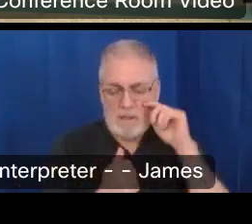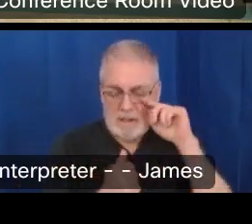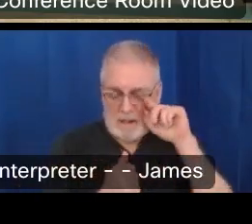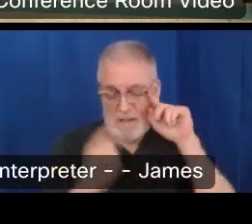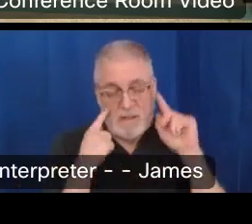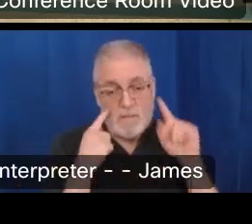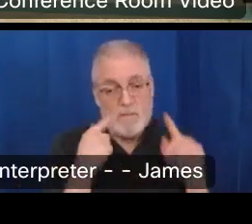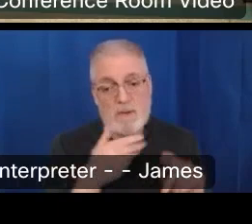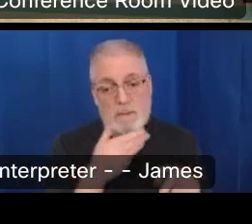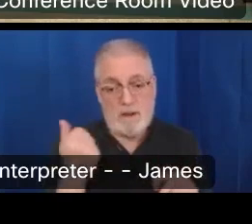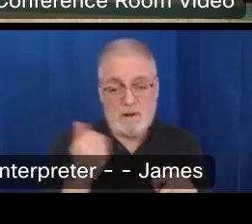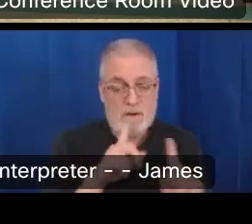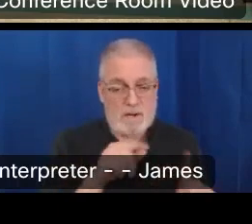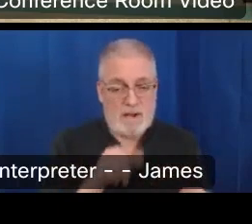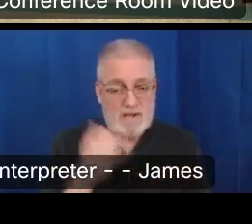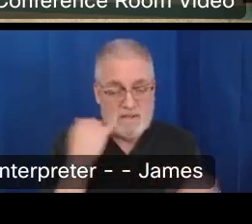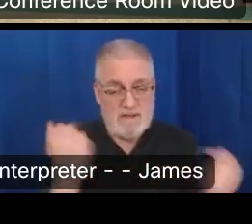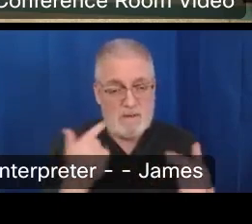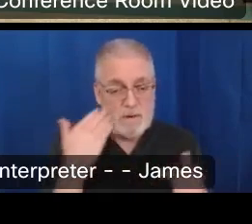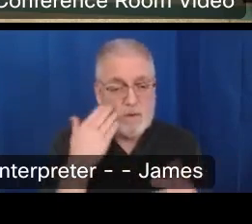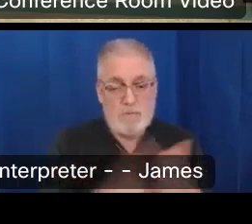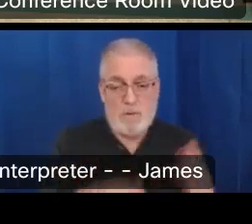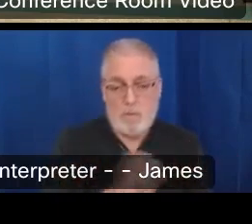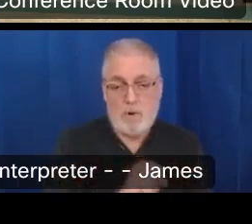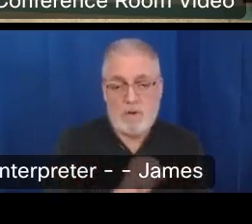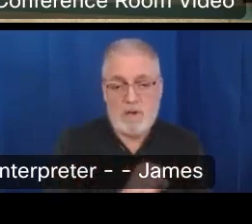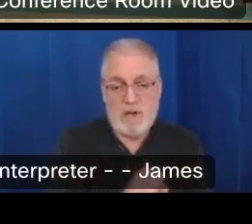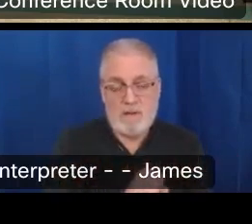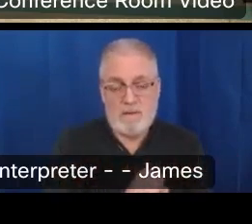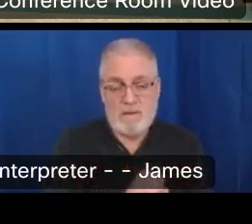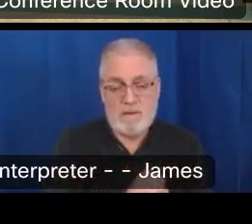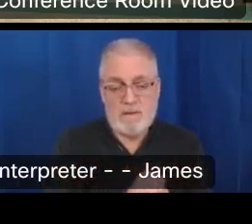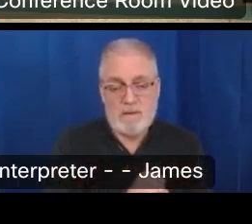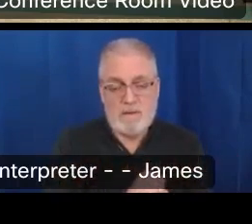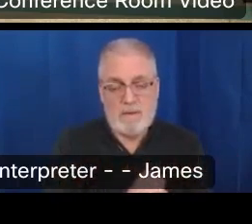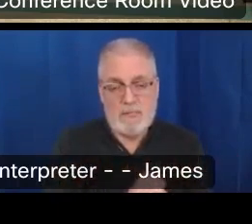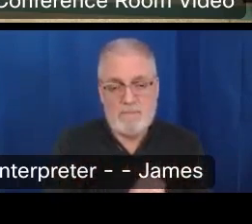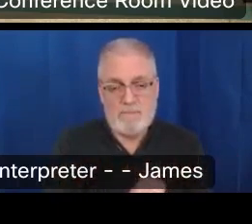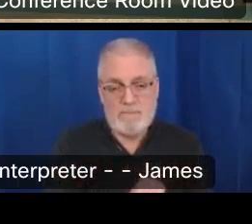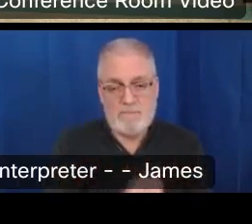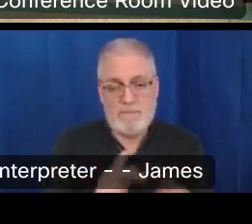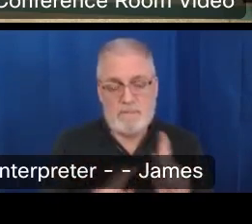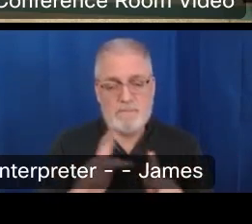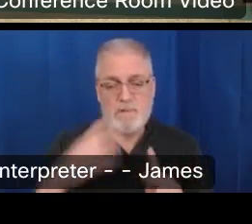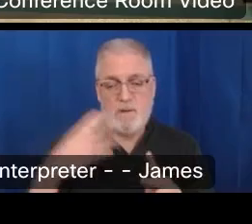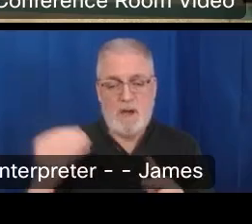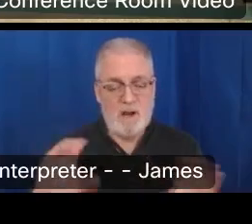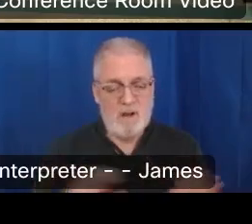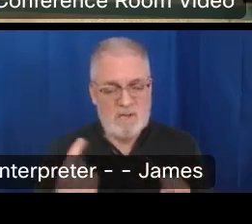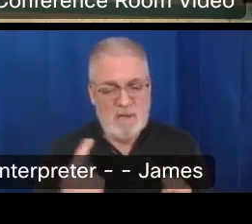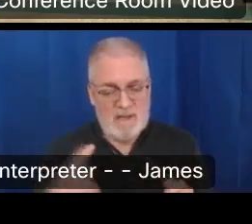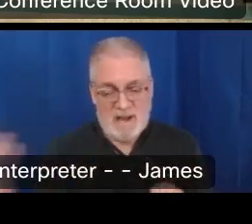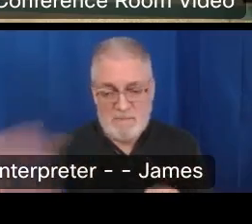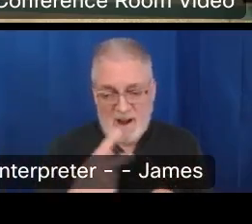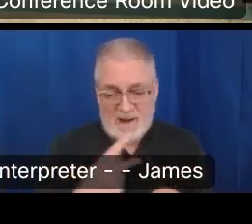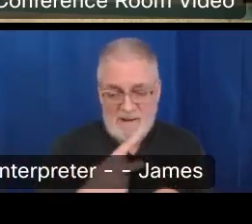if everyone knows this is what we're working on, and here's the things that are coming, people go out and do something, come back together and share what they've